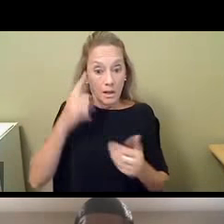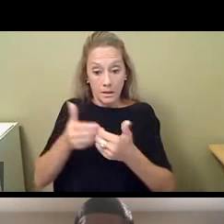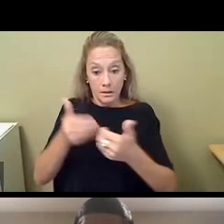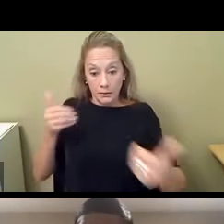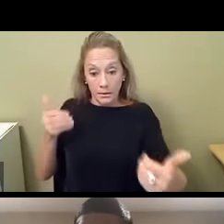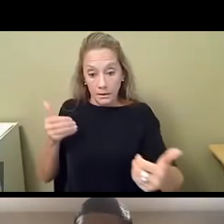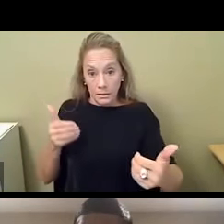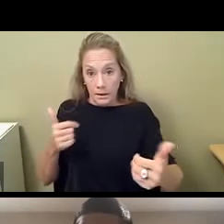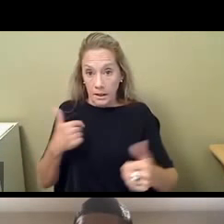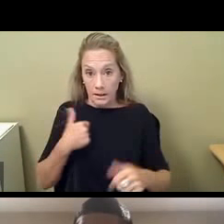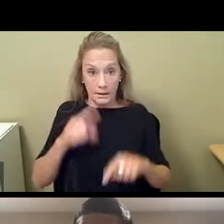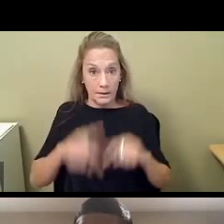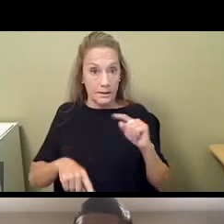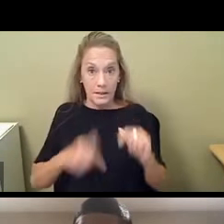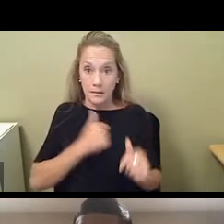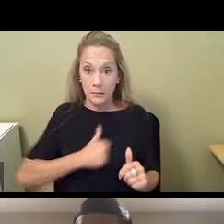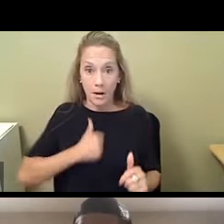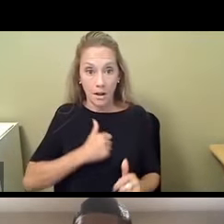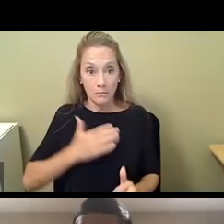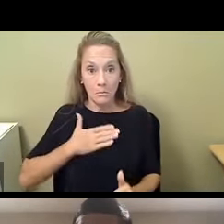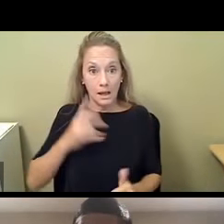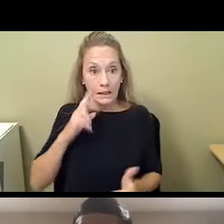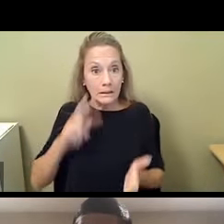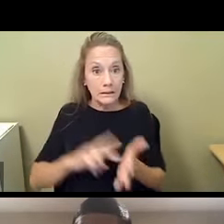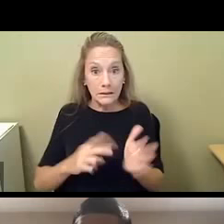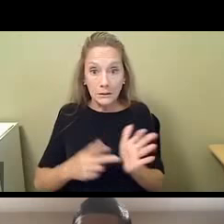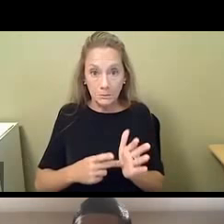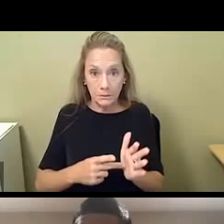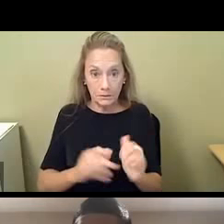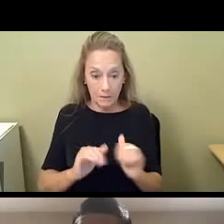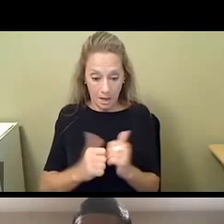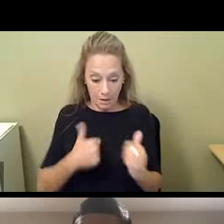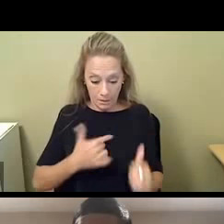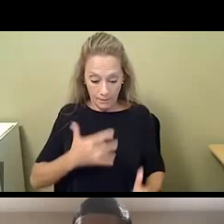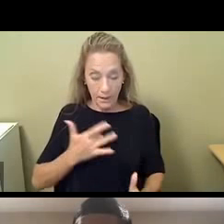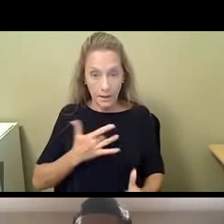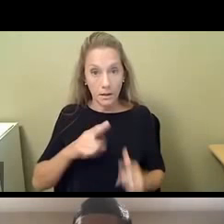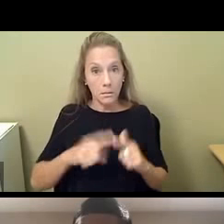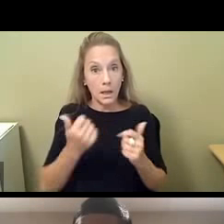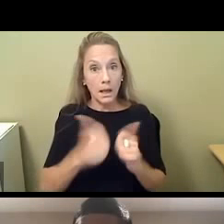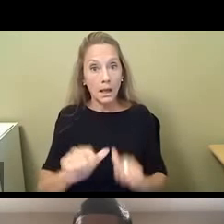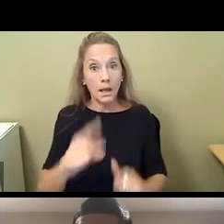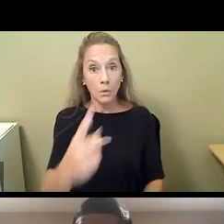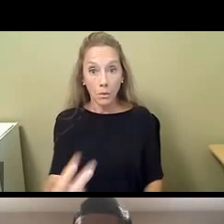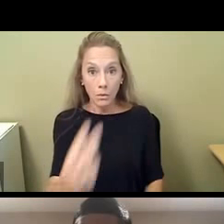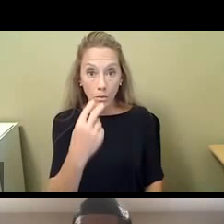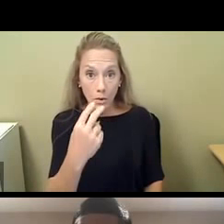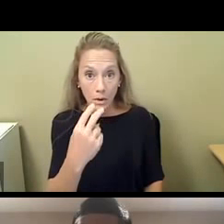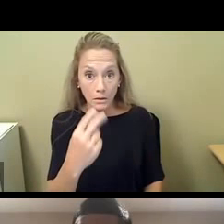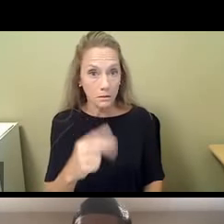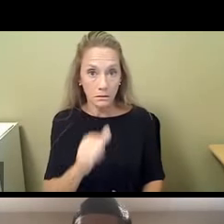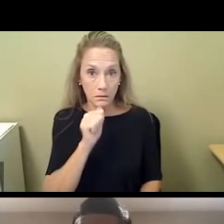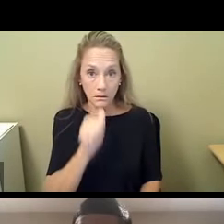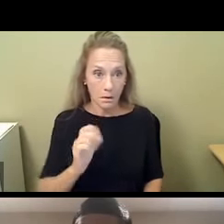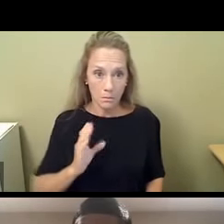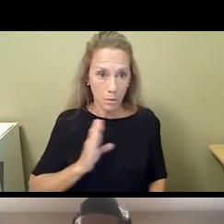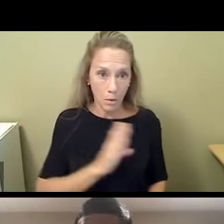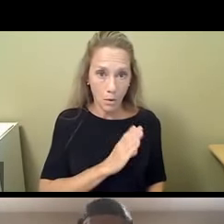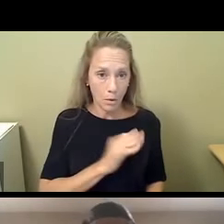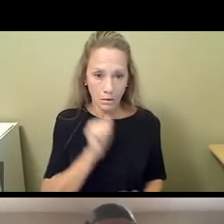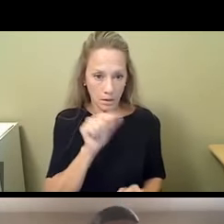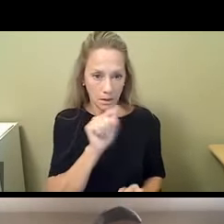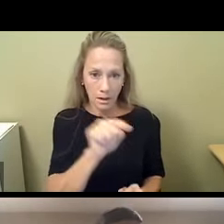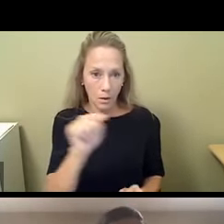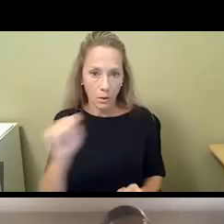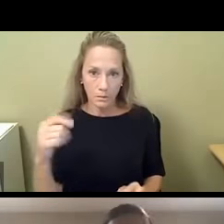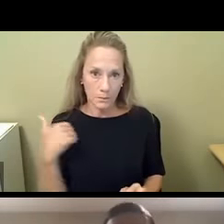apologize for my sentiments because that's how I feel. Again, to anyone watching this, it's not the board, it's not the individual members